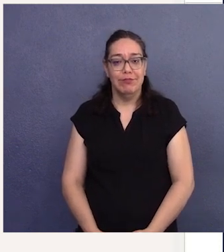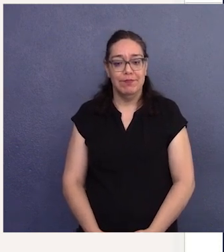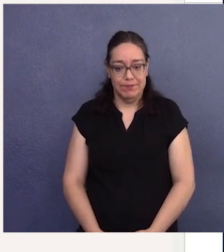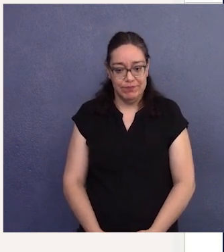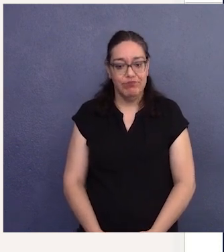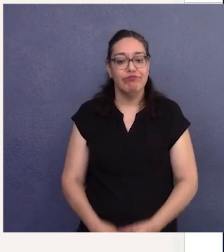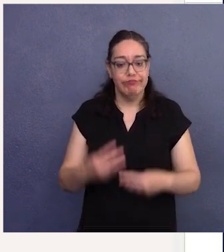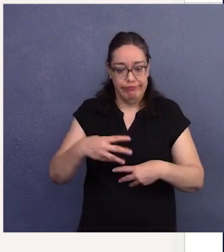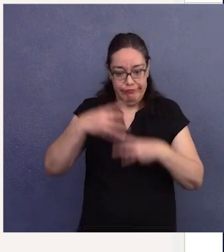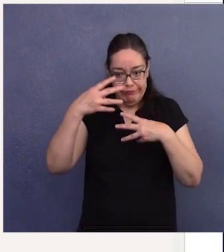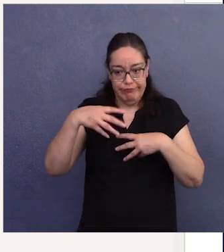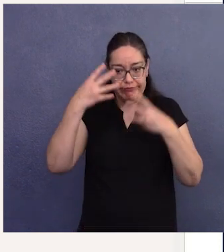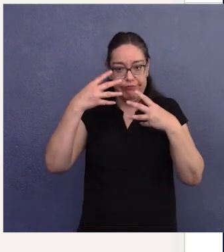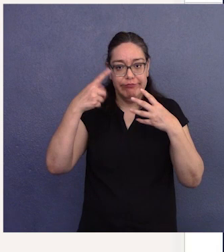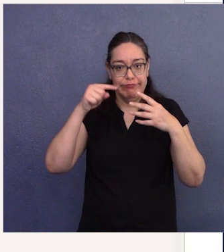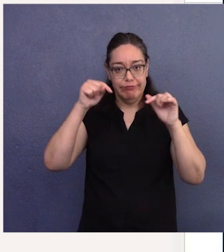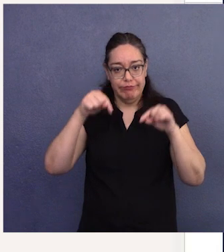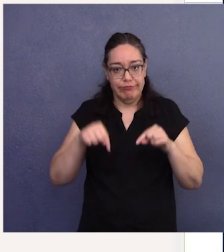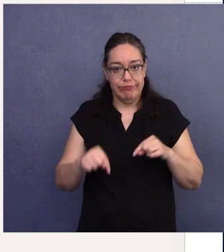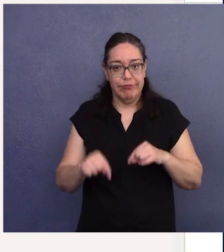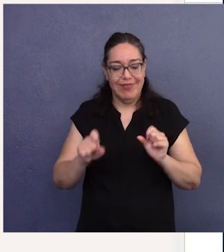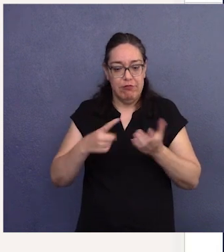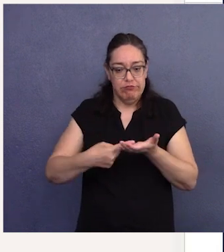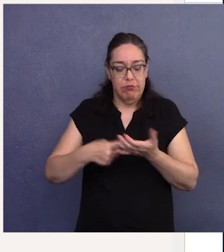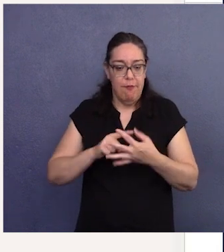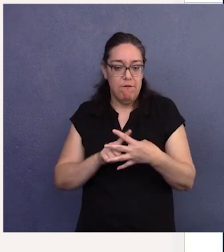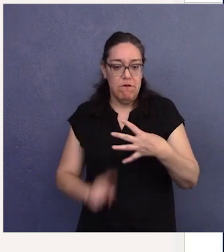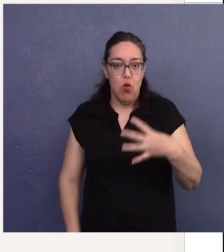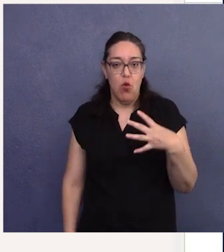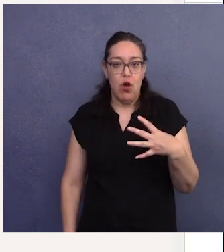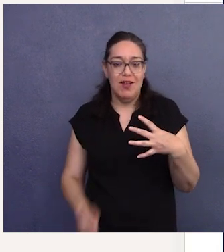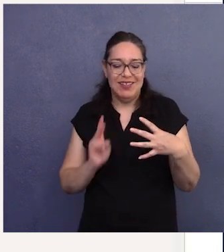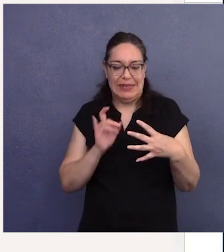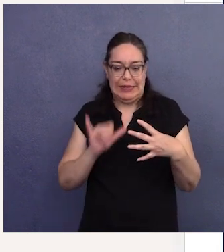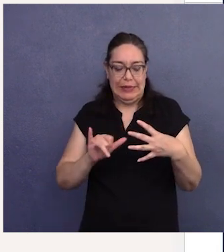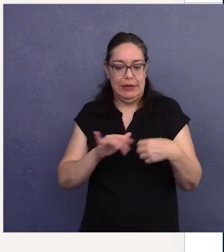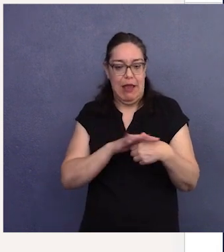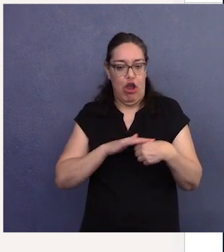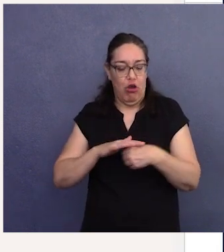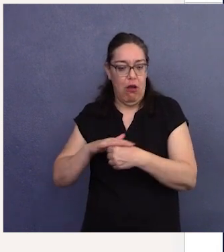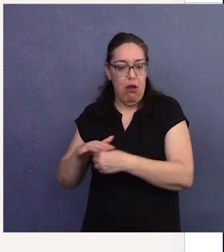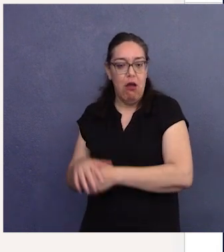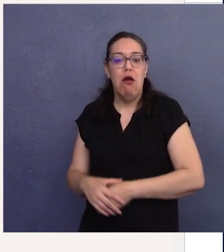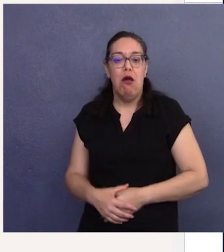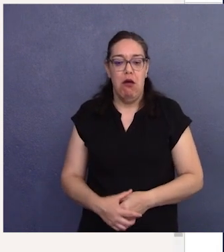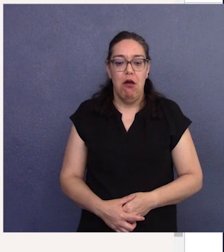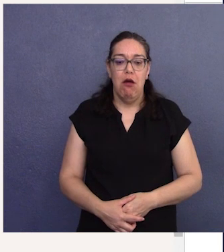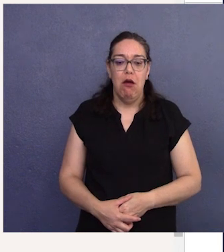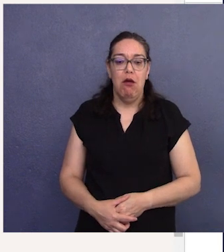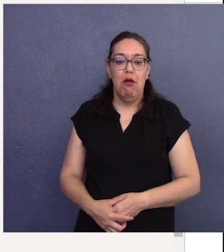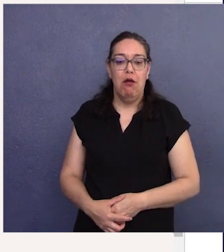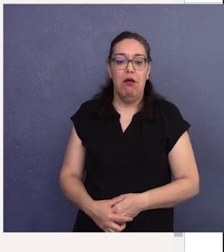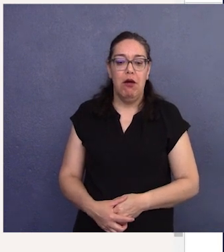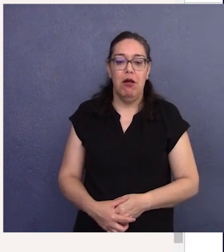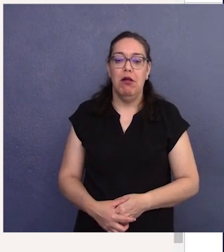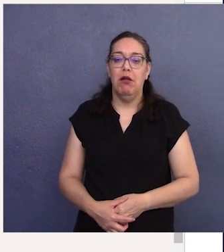And then all the way down so we can talk about the 4 key areas. So, I already talked